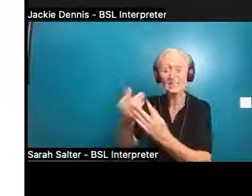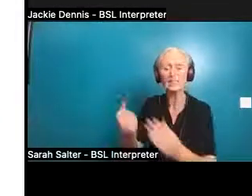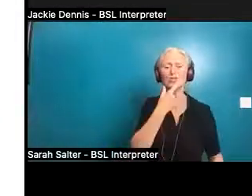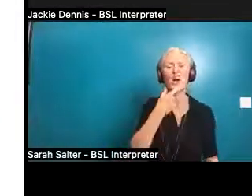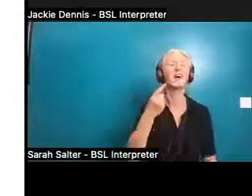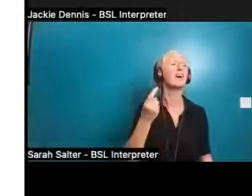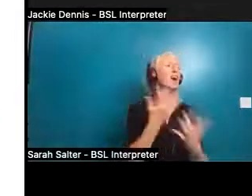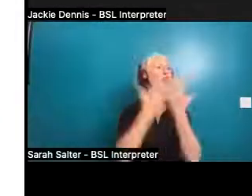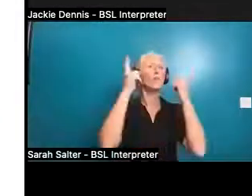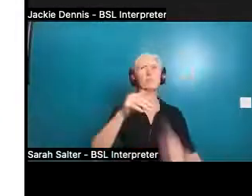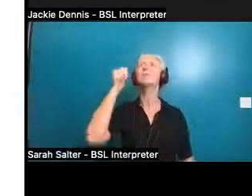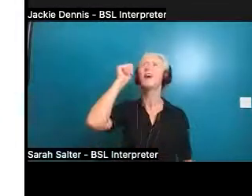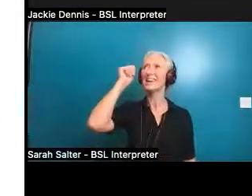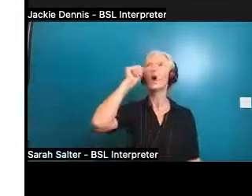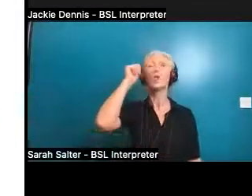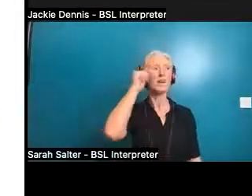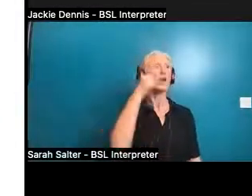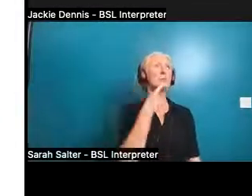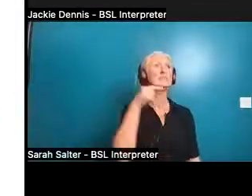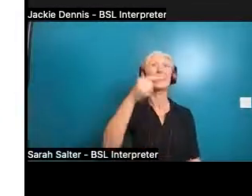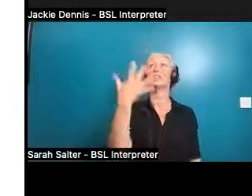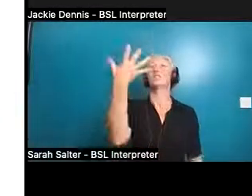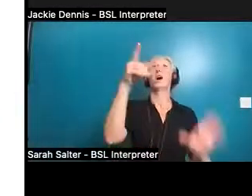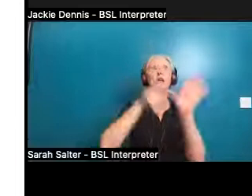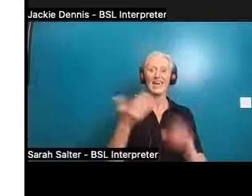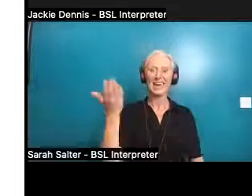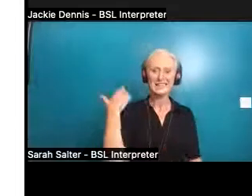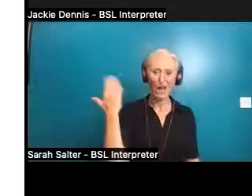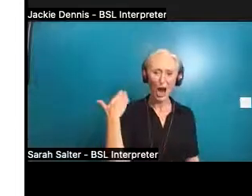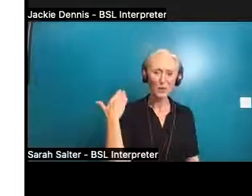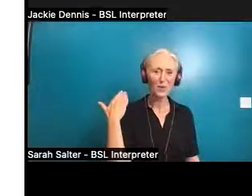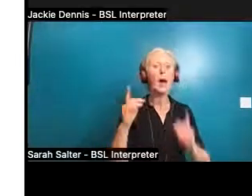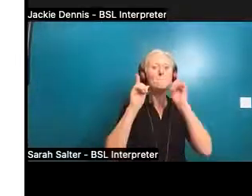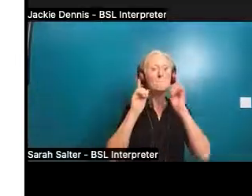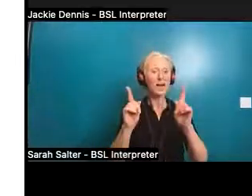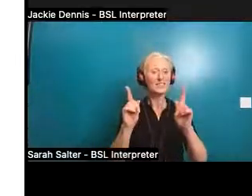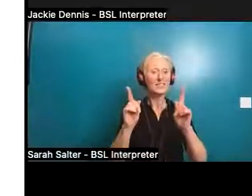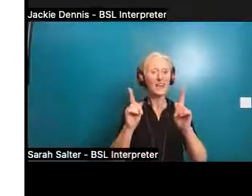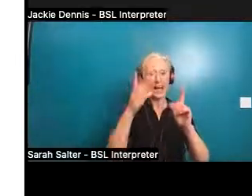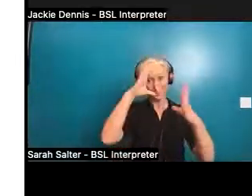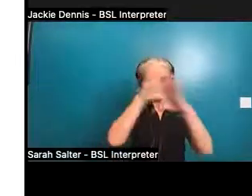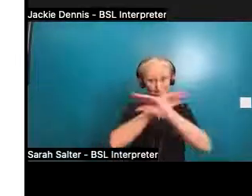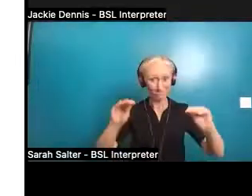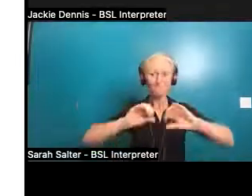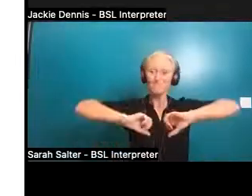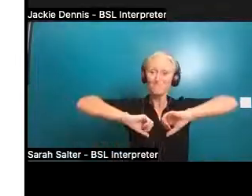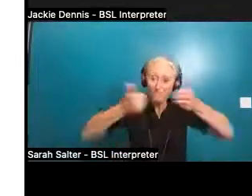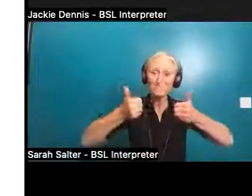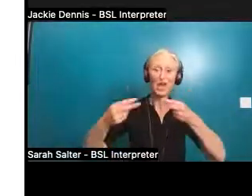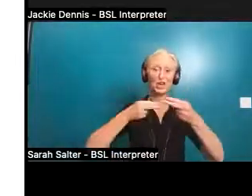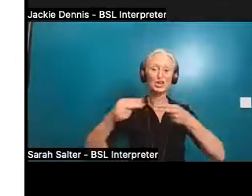you say this about 5 years ago, Mariya. But at last, I actually have some good news. So the